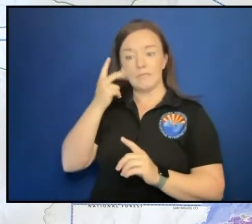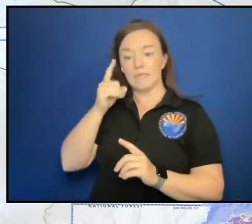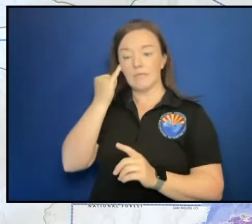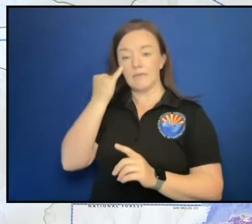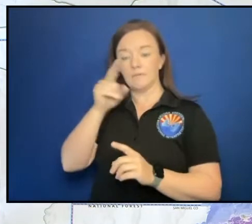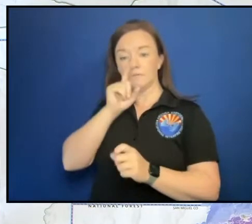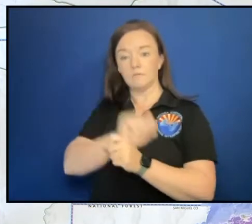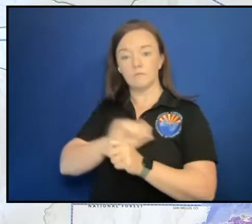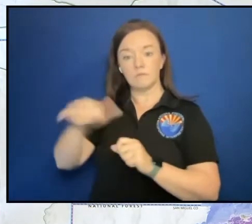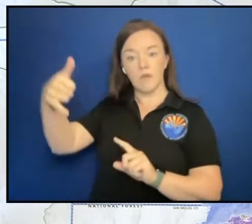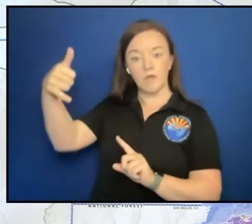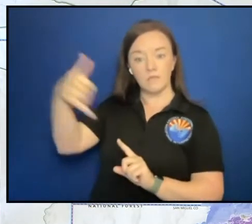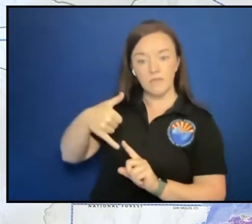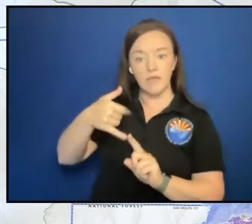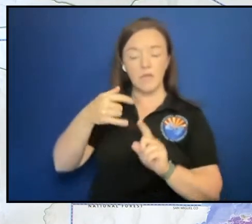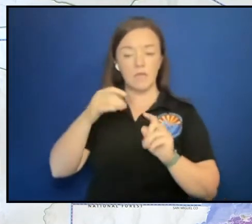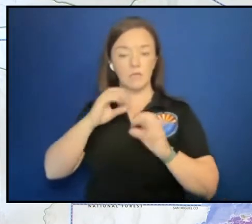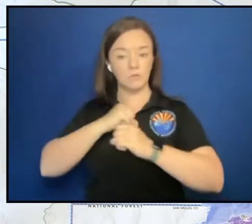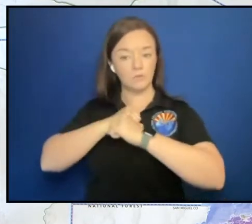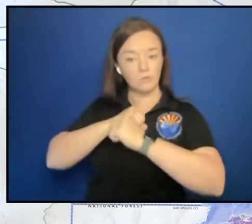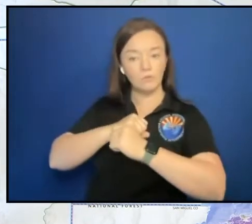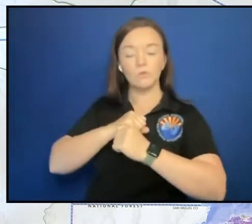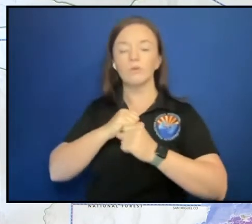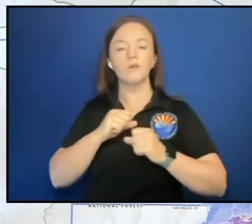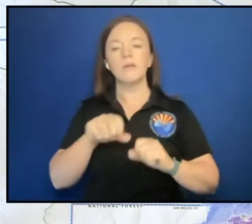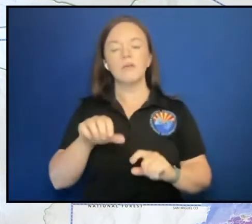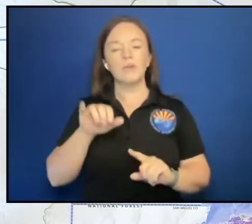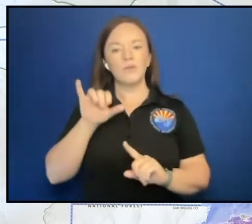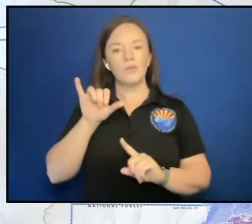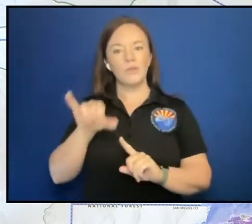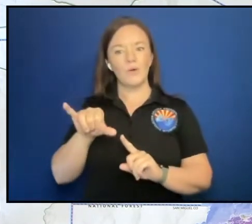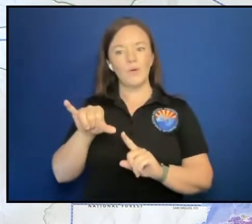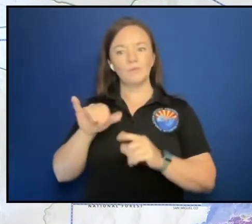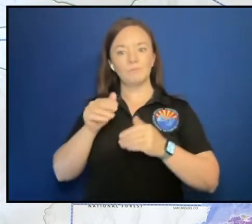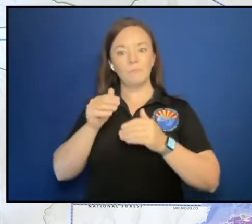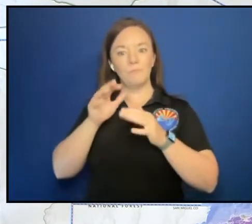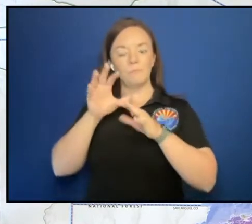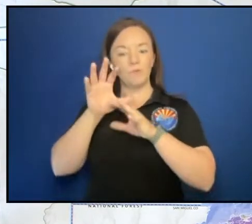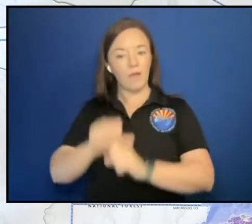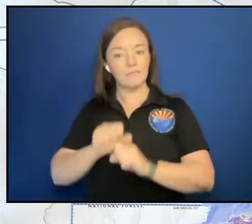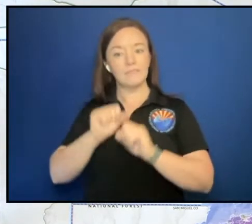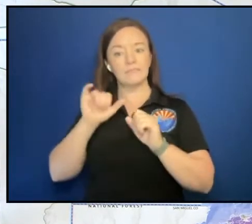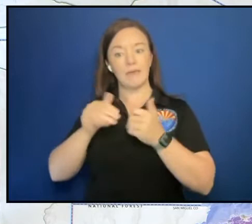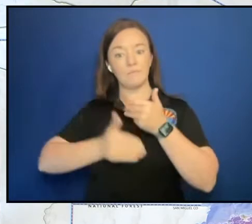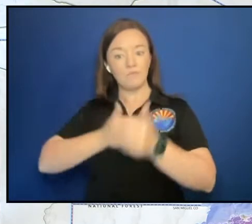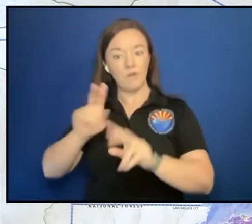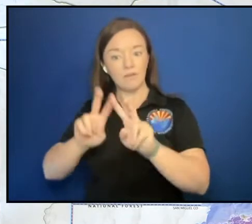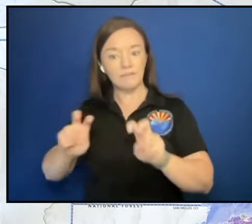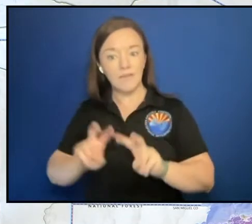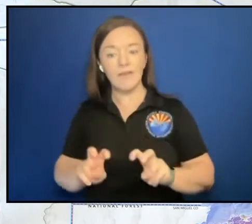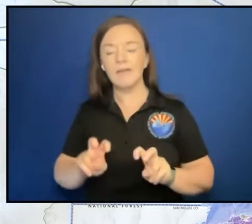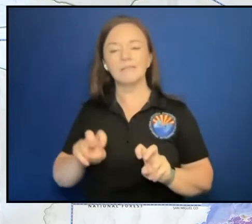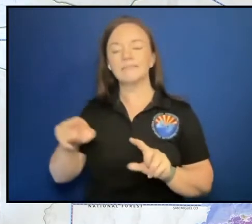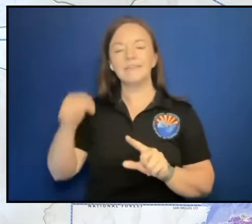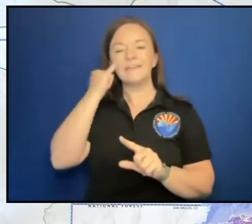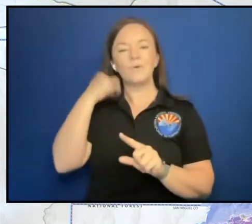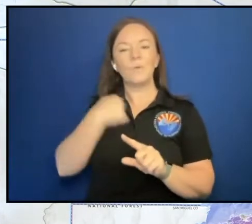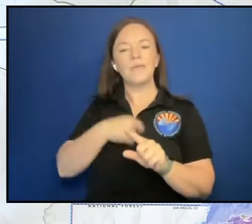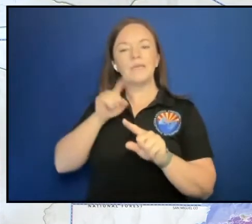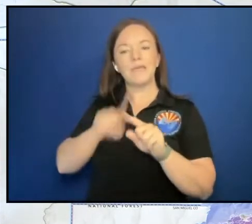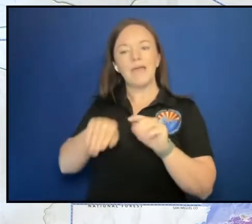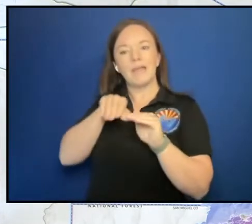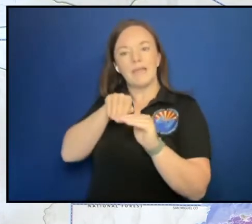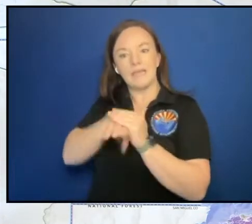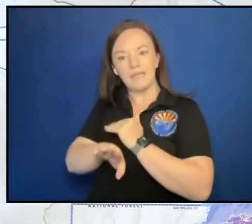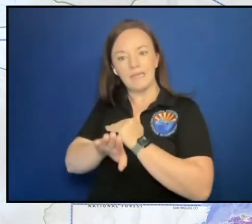those practices don't lend themselves well to areas that we can't access. So on the